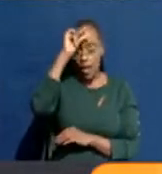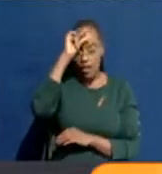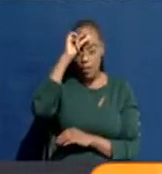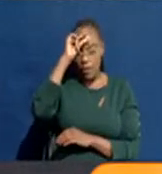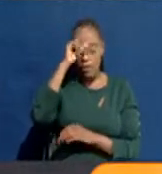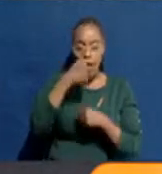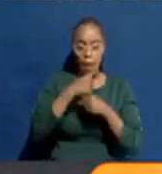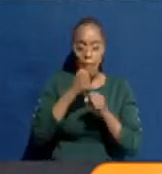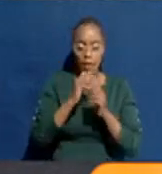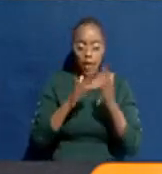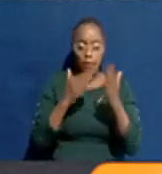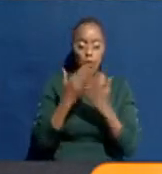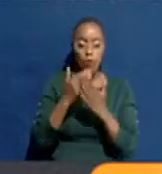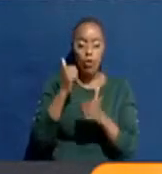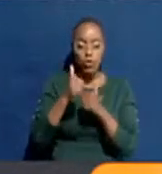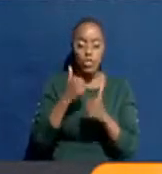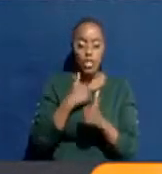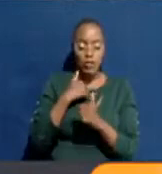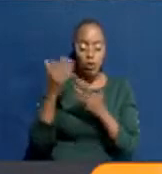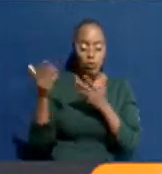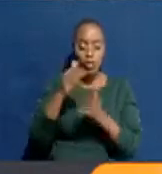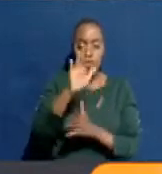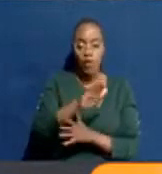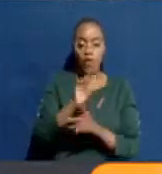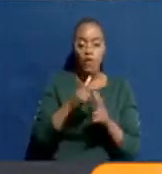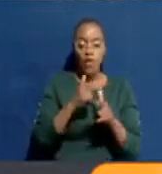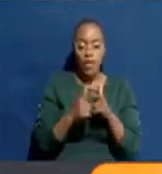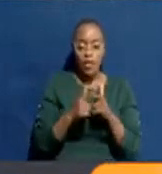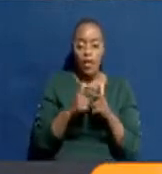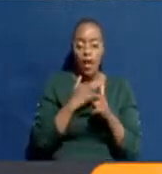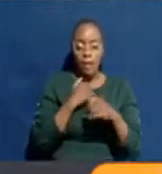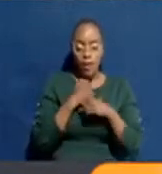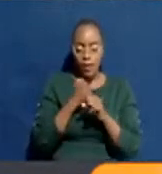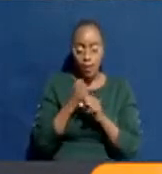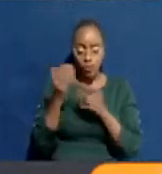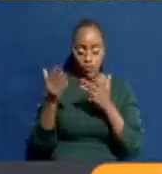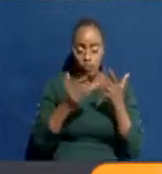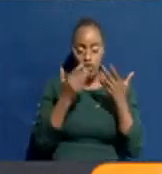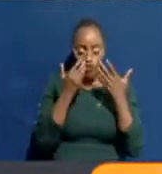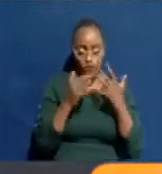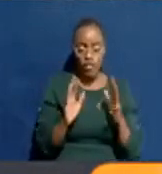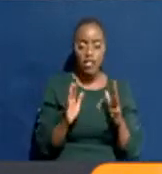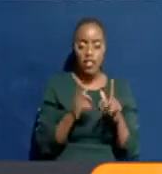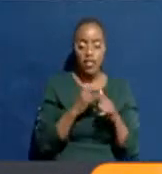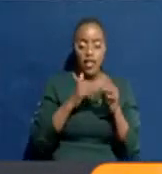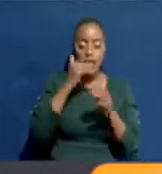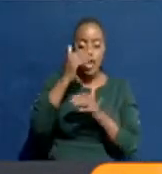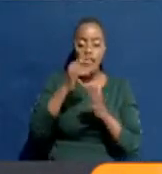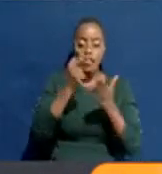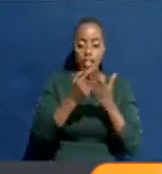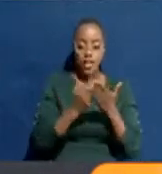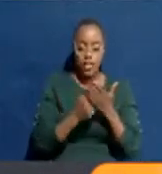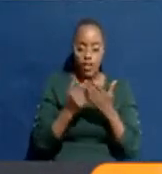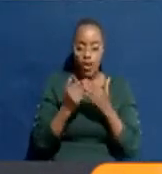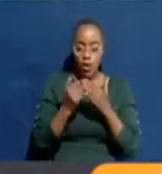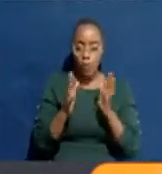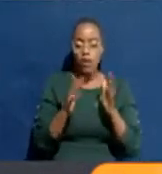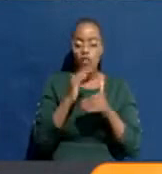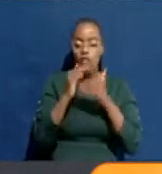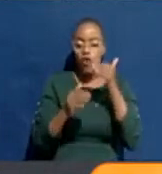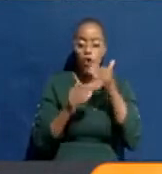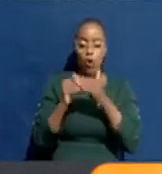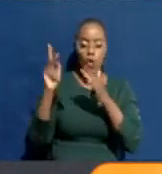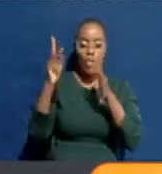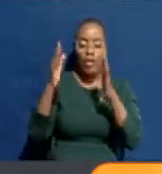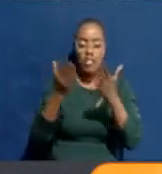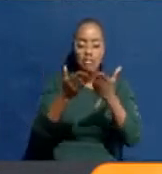proposal that came to Parliament and it was tabled. Then after that, the debate was opened up for every other